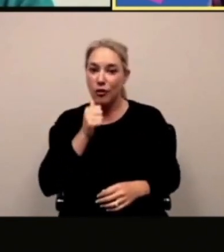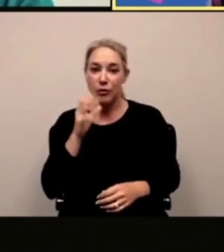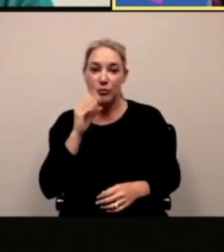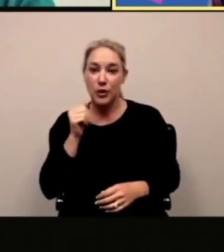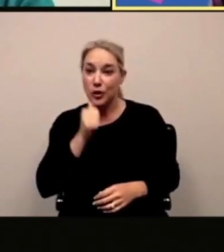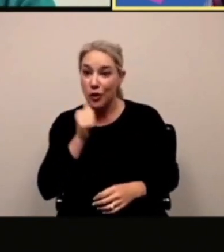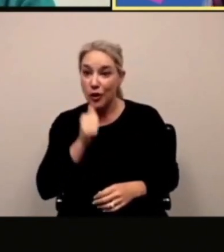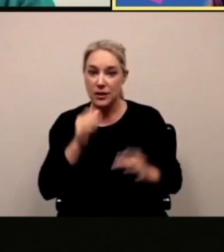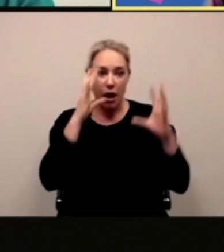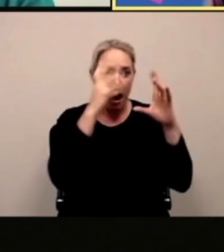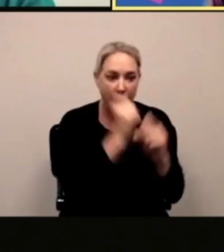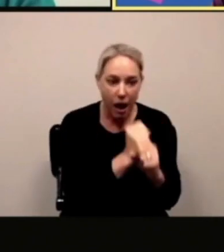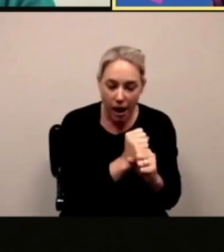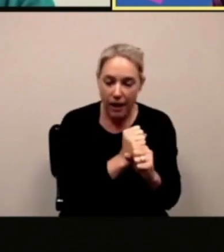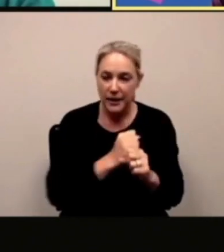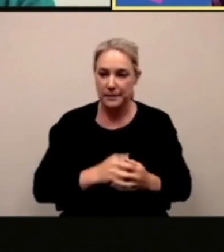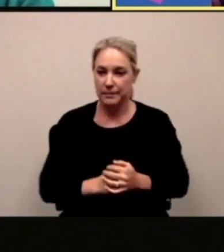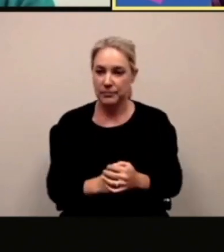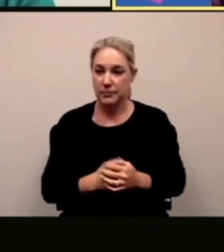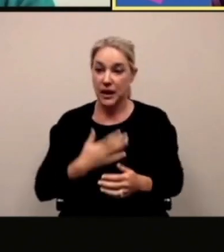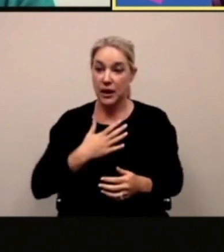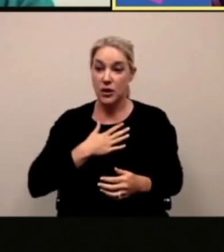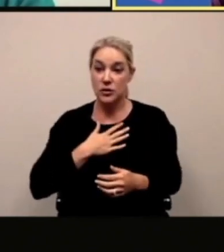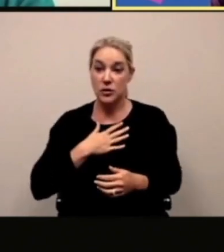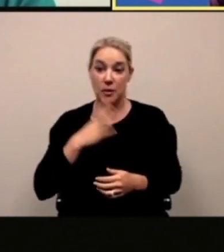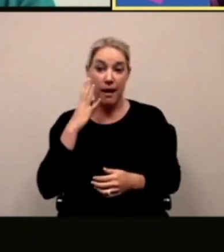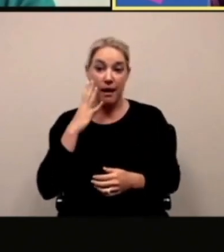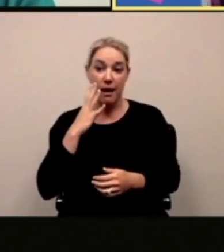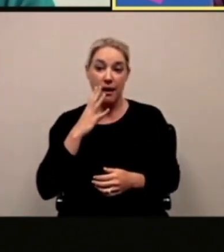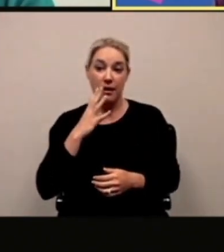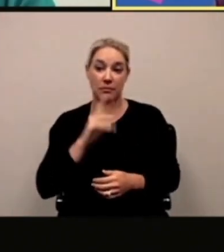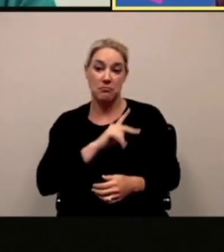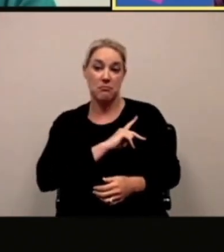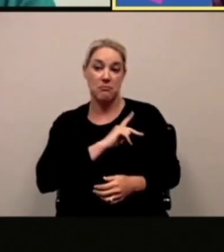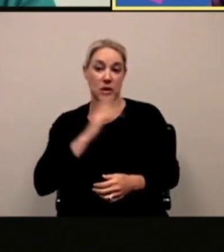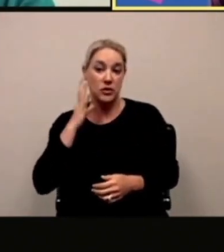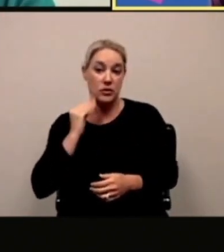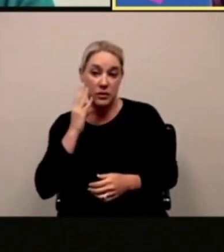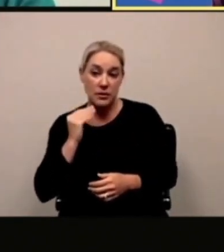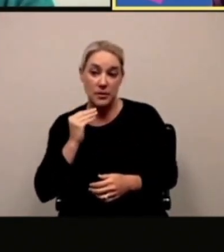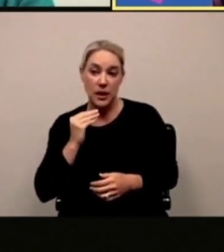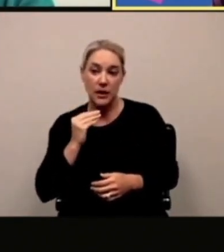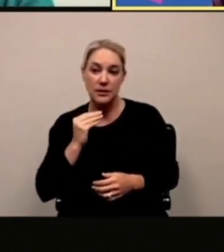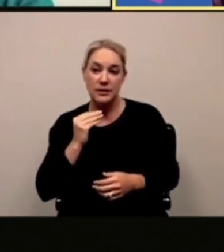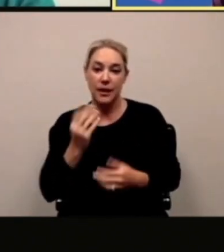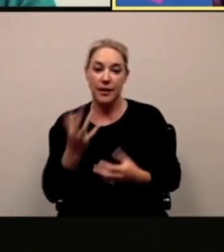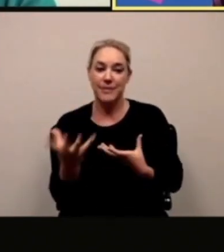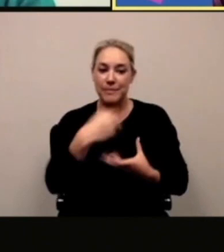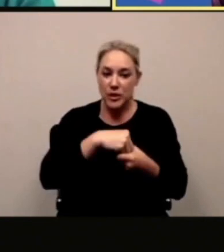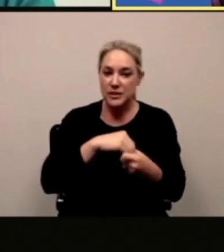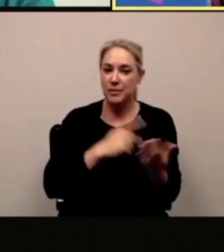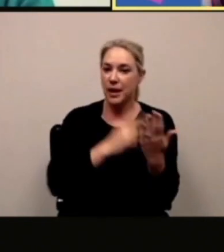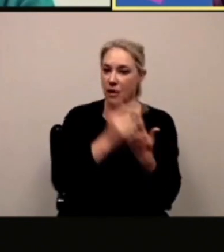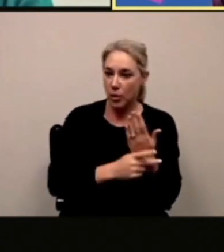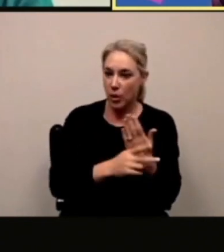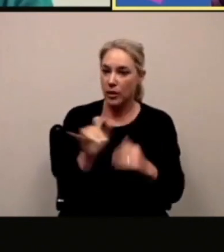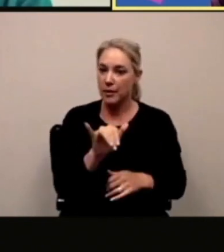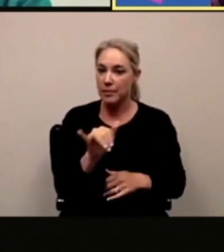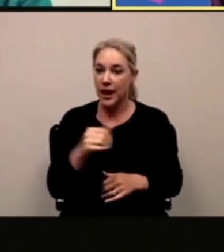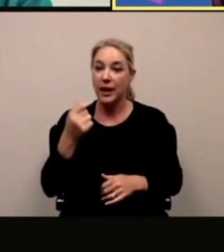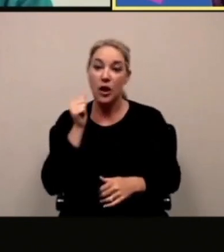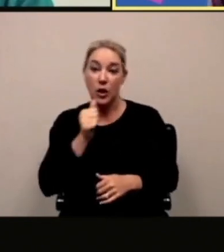case, that I have had the opportunity to participate in a program like Girls Design with